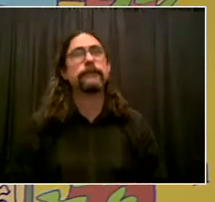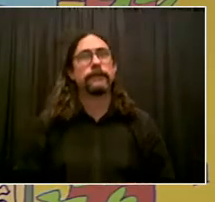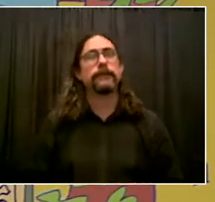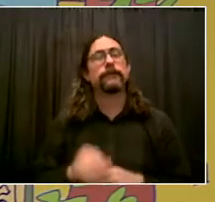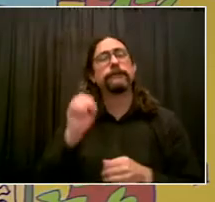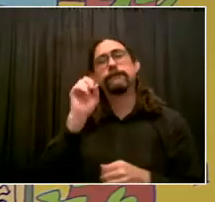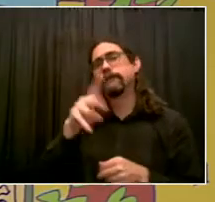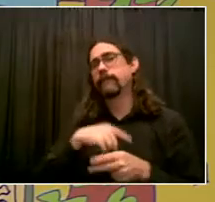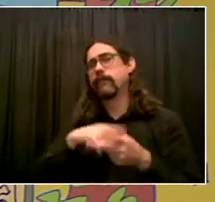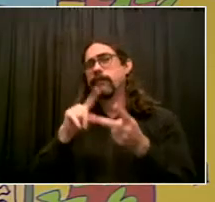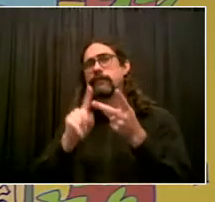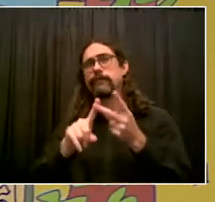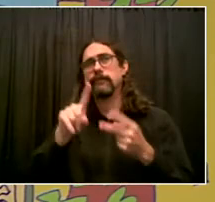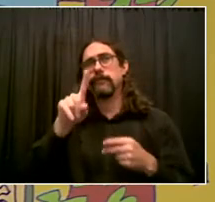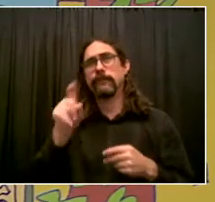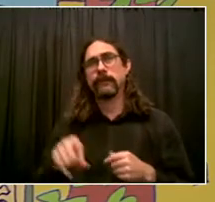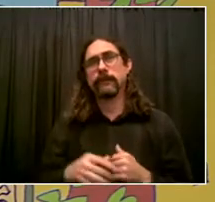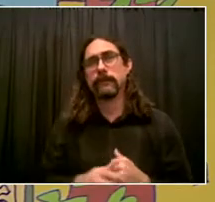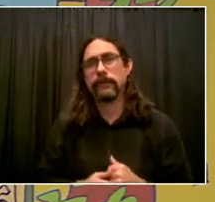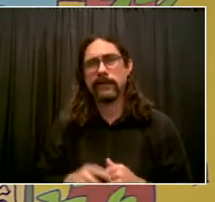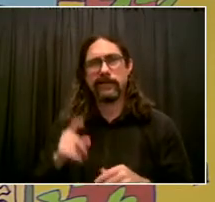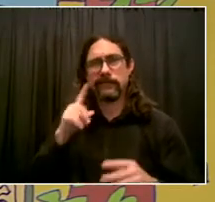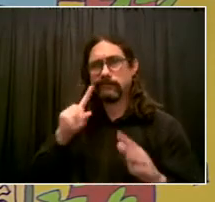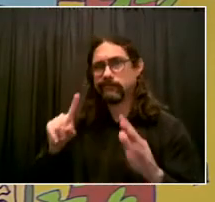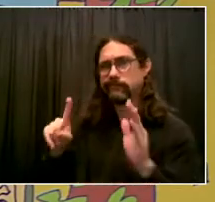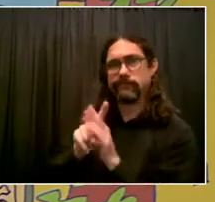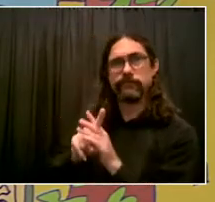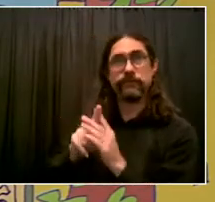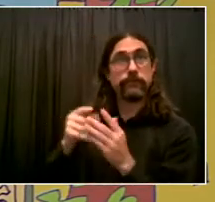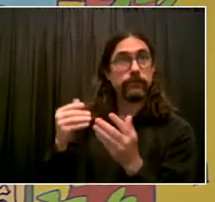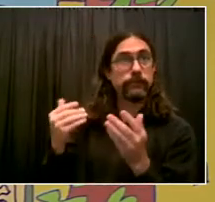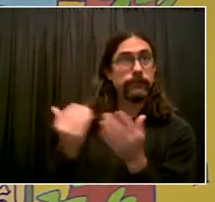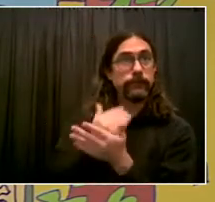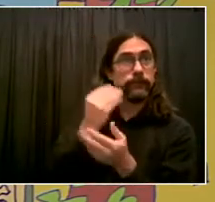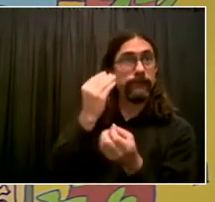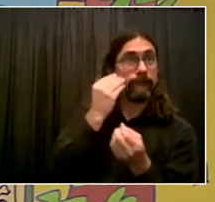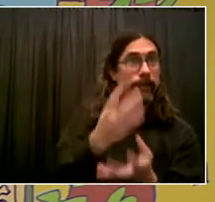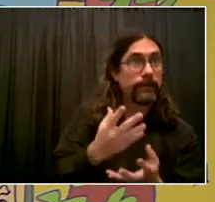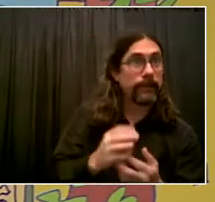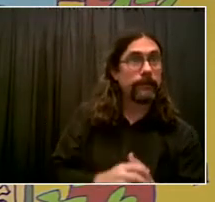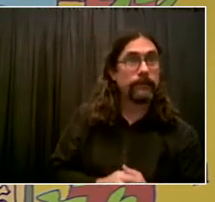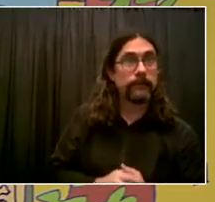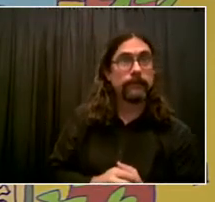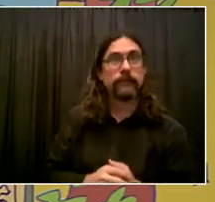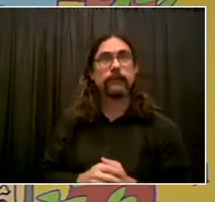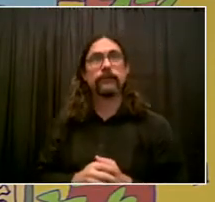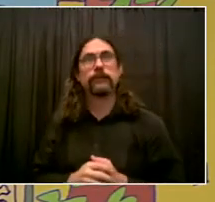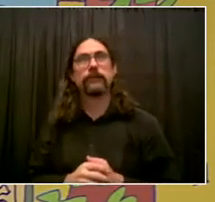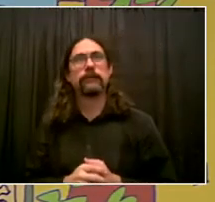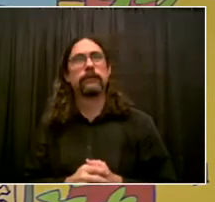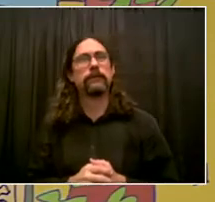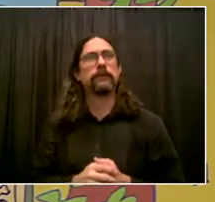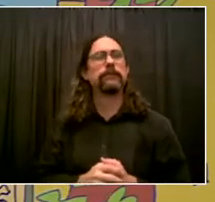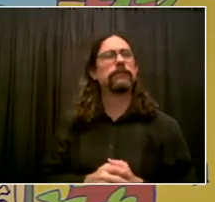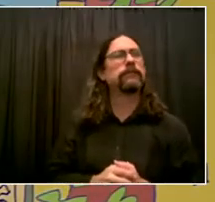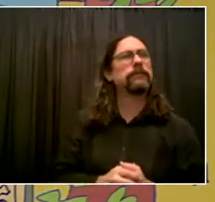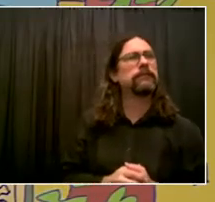officers, largely women, have been sexually assaulted by inmates so far this year.